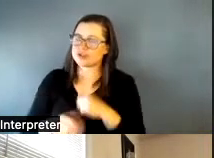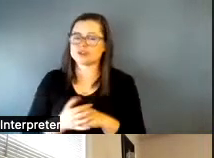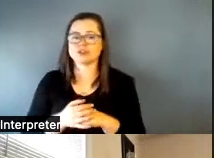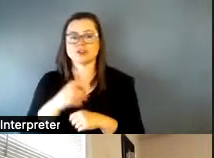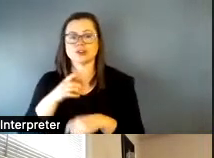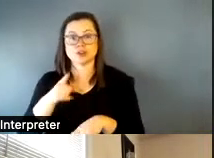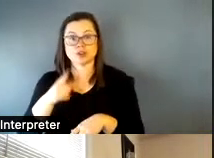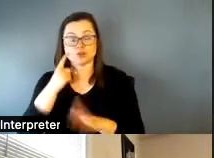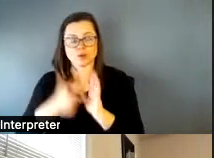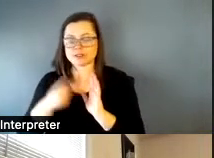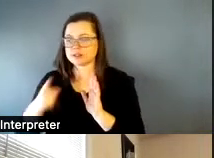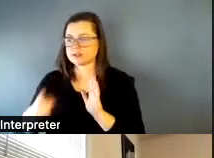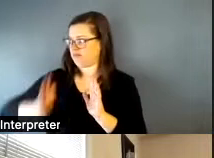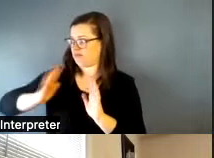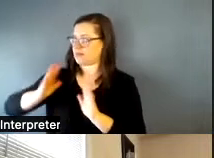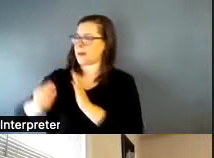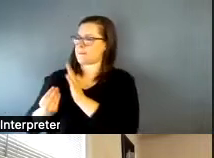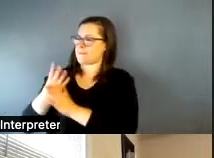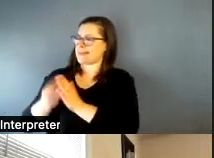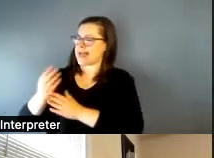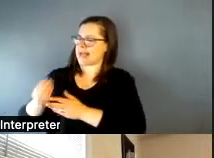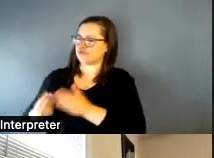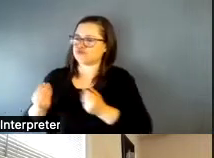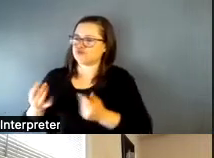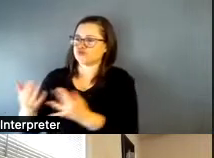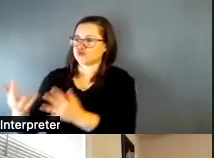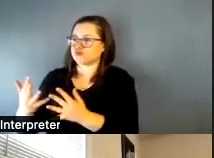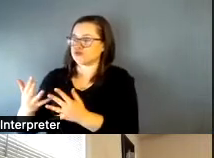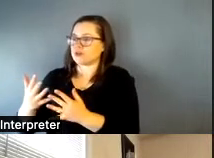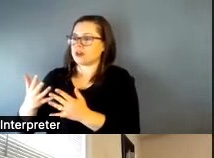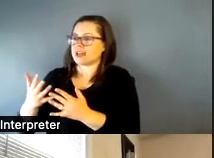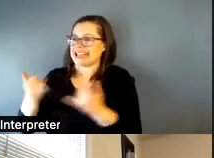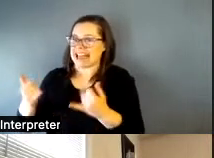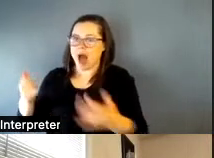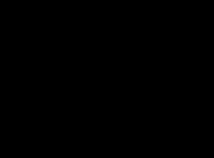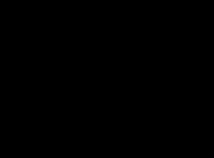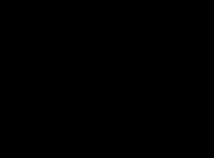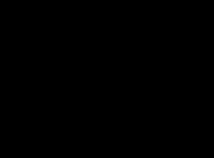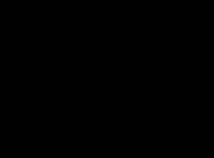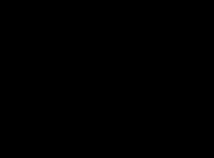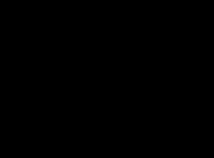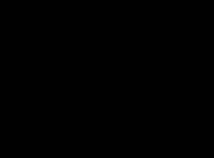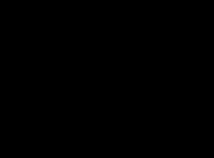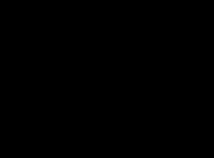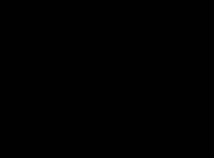really dramatically? Just if you walk down the street and you see a tree, is that basically imported stuff, or is that,